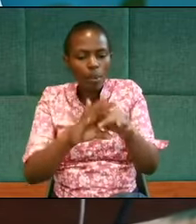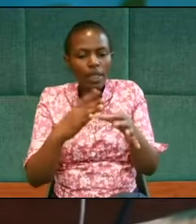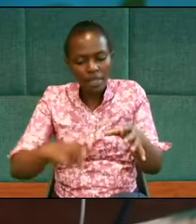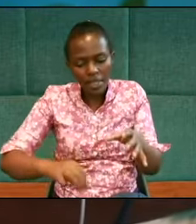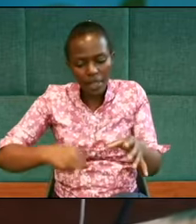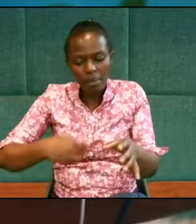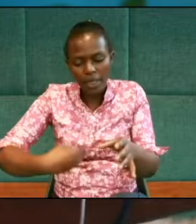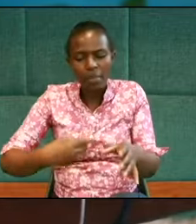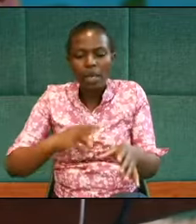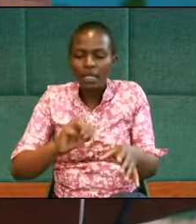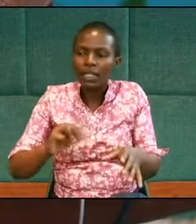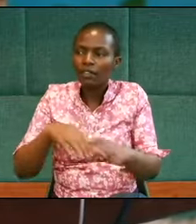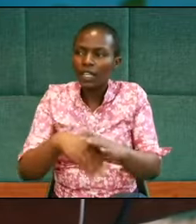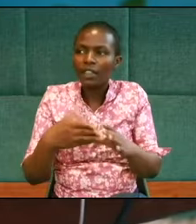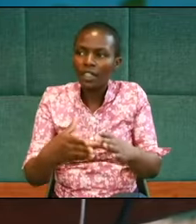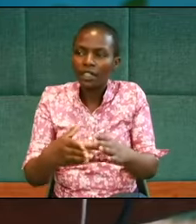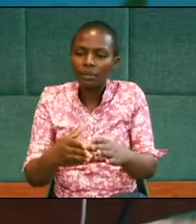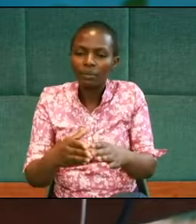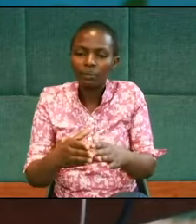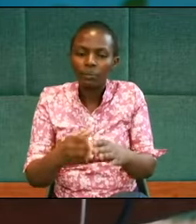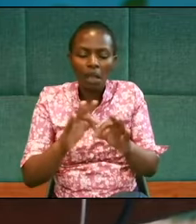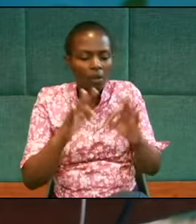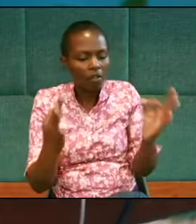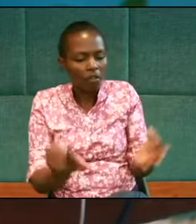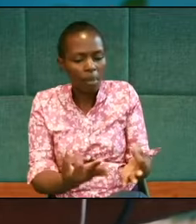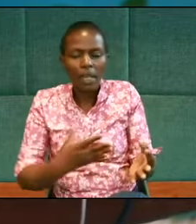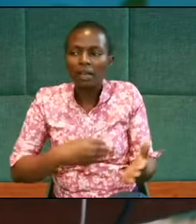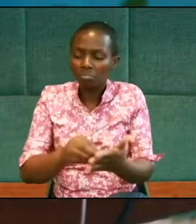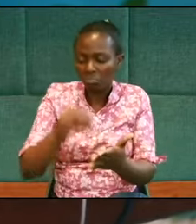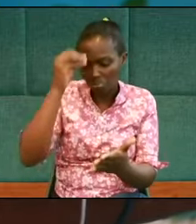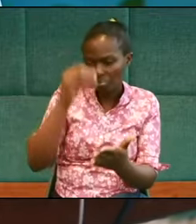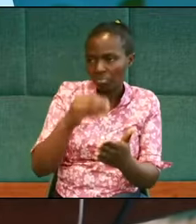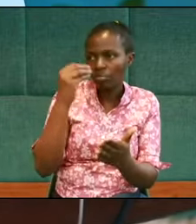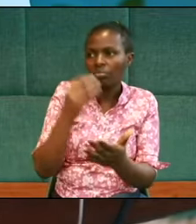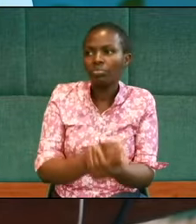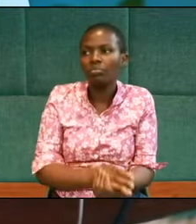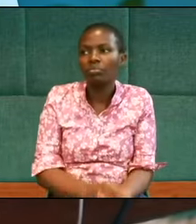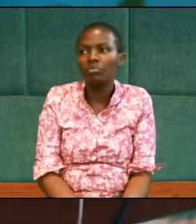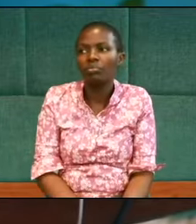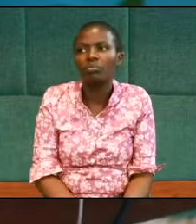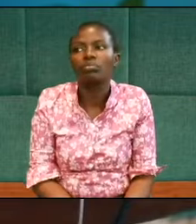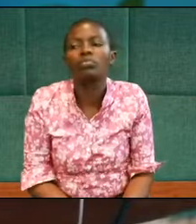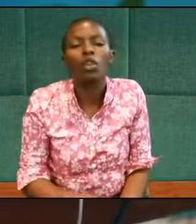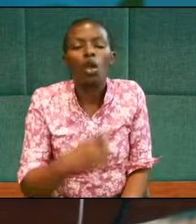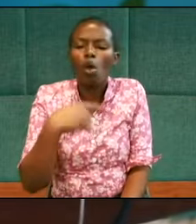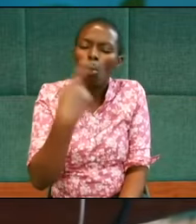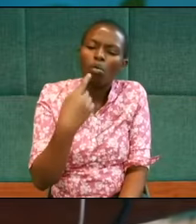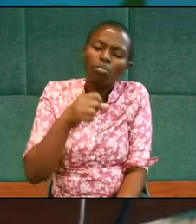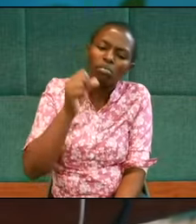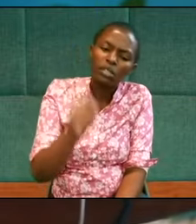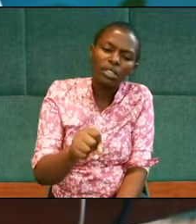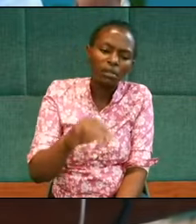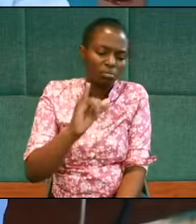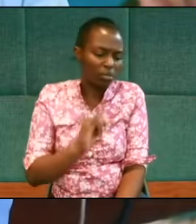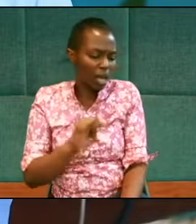are actively involved as well. So watch out for say, whom shall I